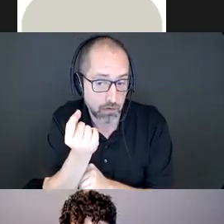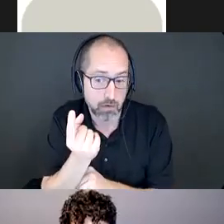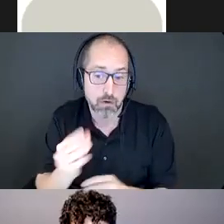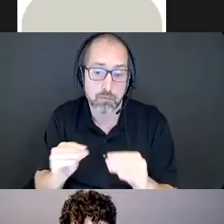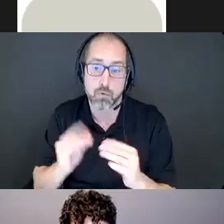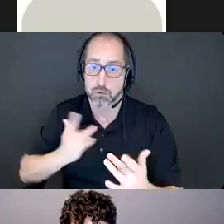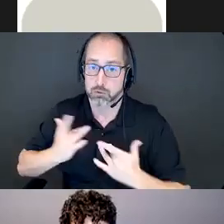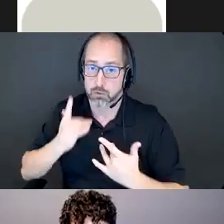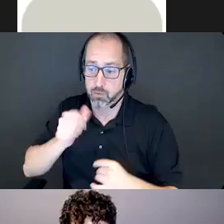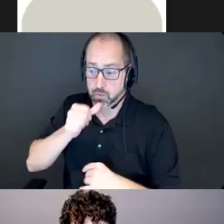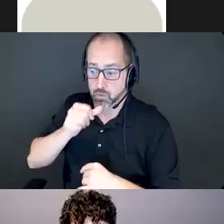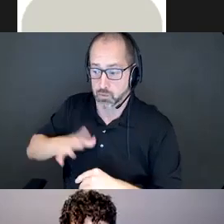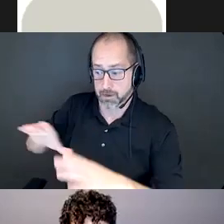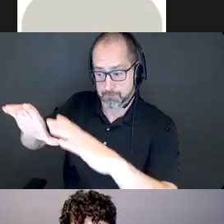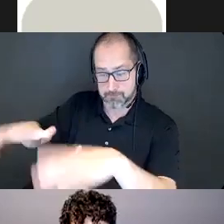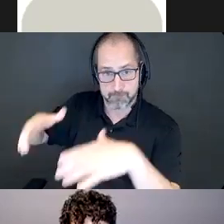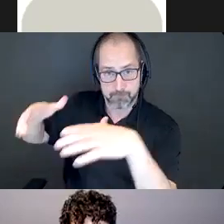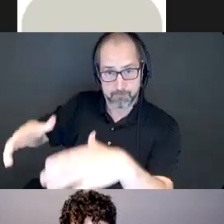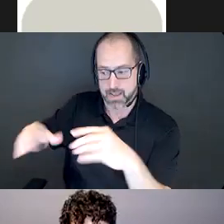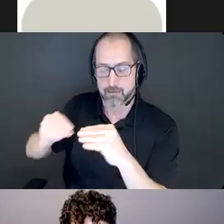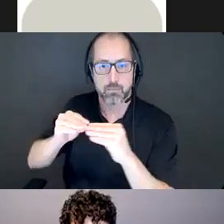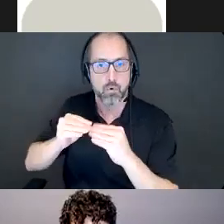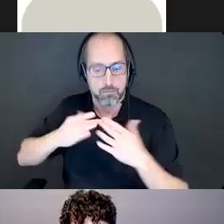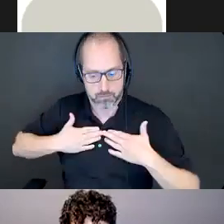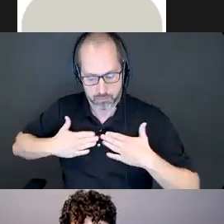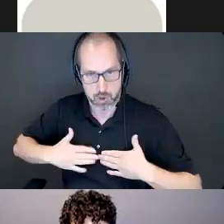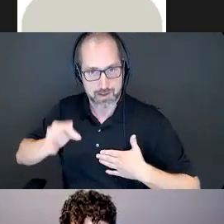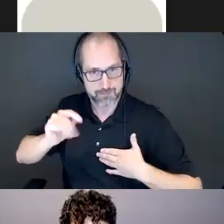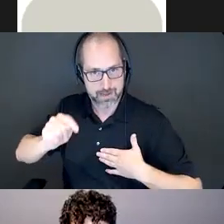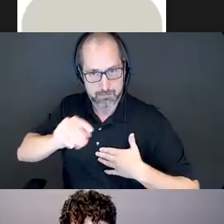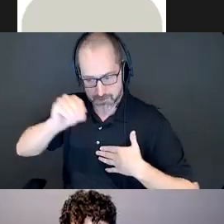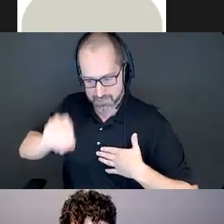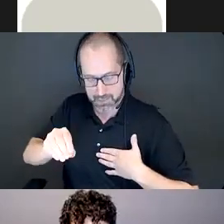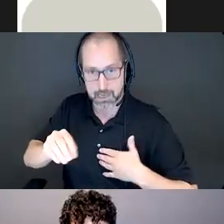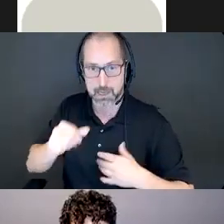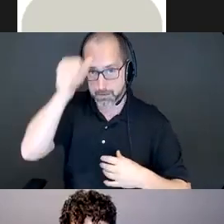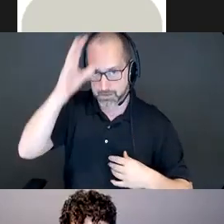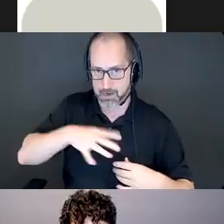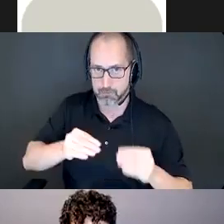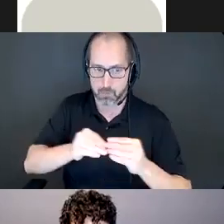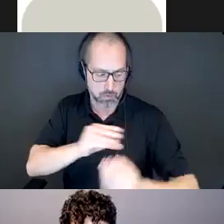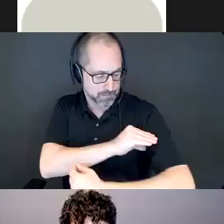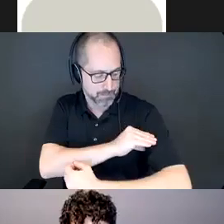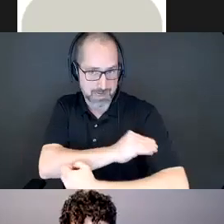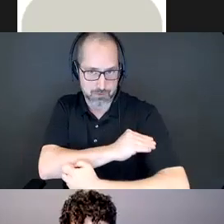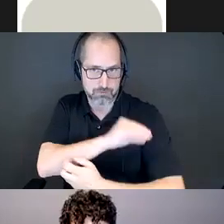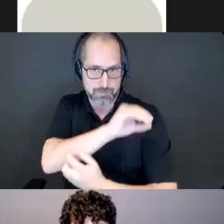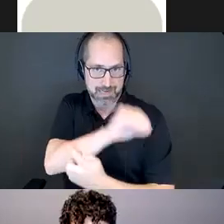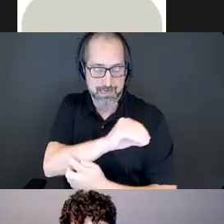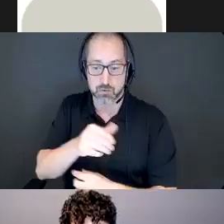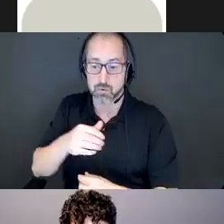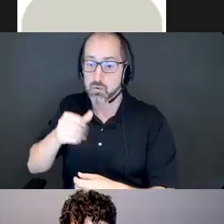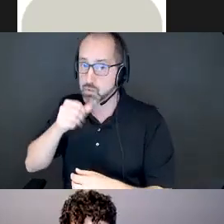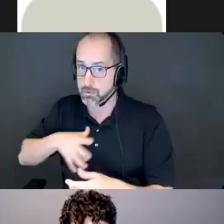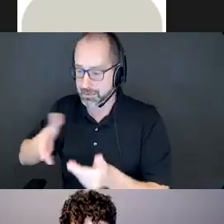women. Women have more body fat than men. Men have more muscle mass, so women become intoxicated at a